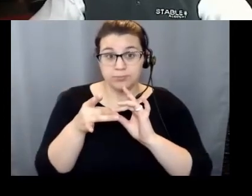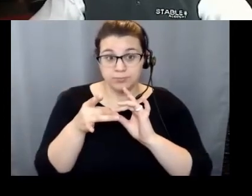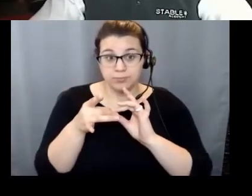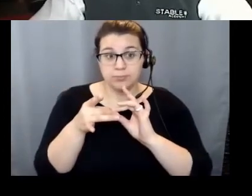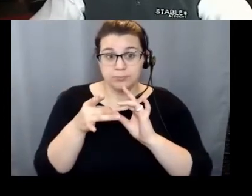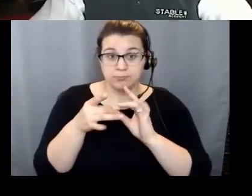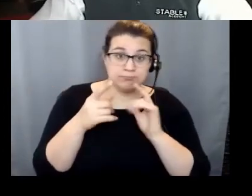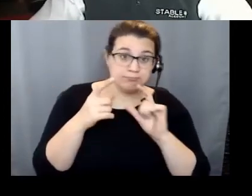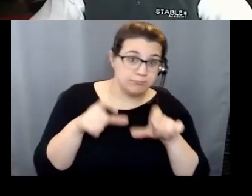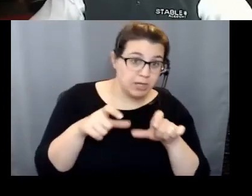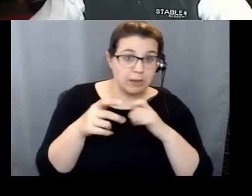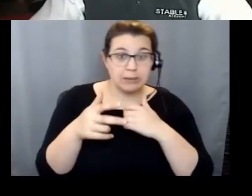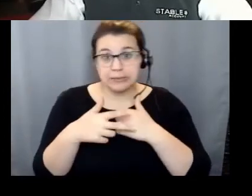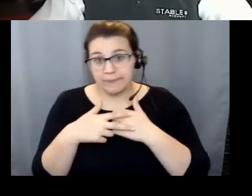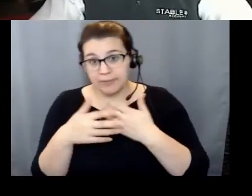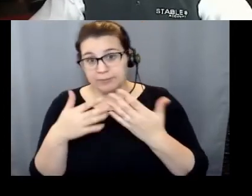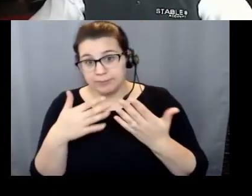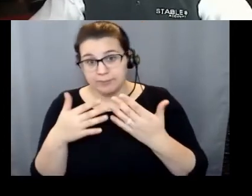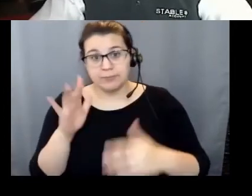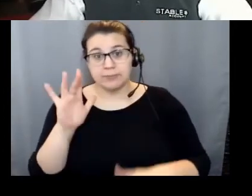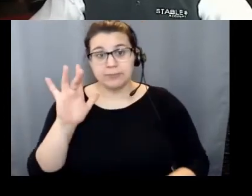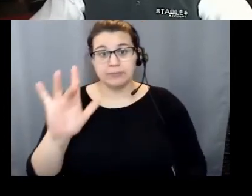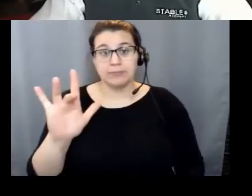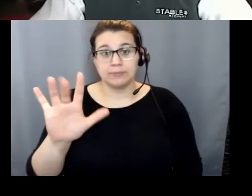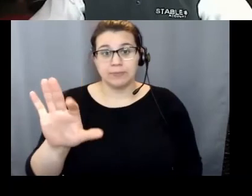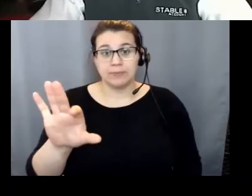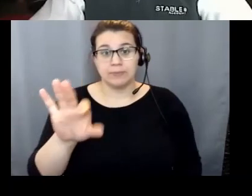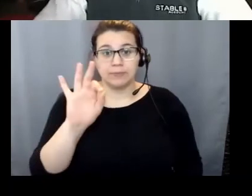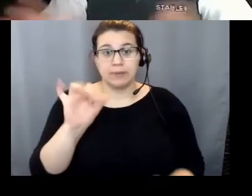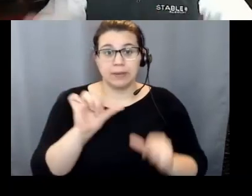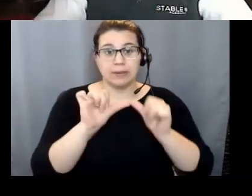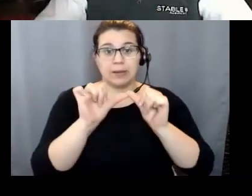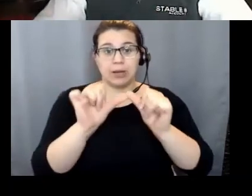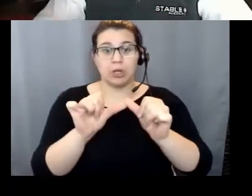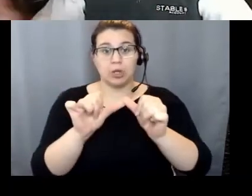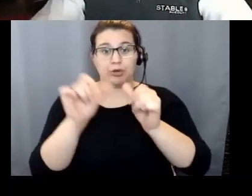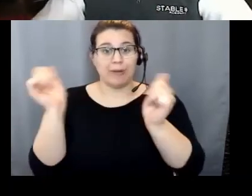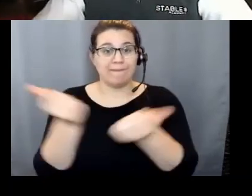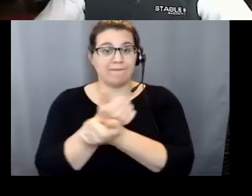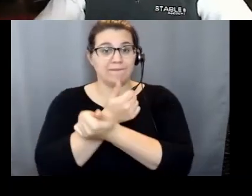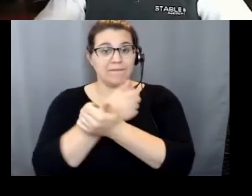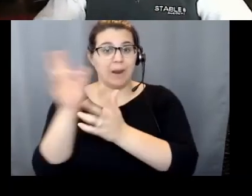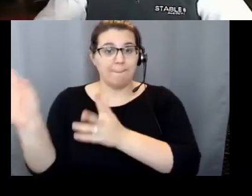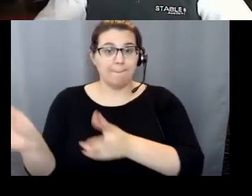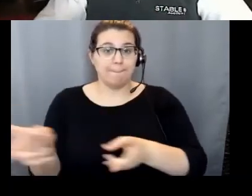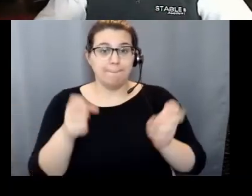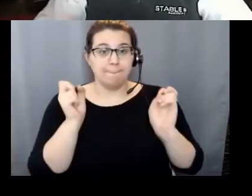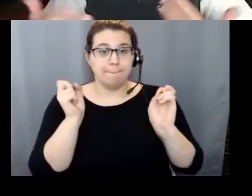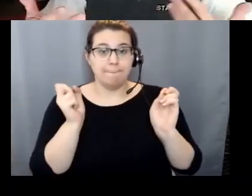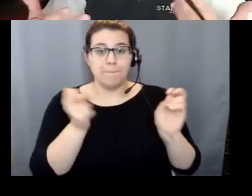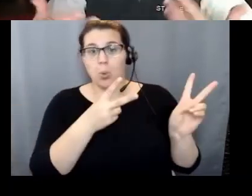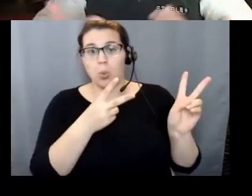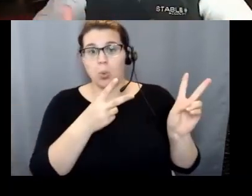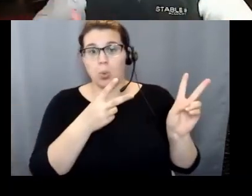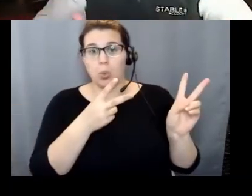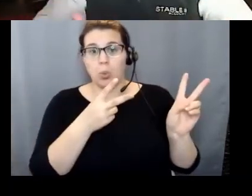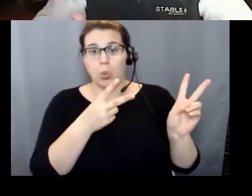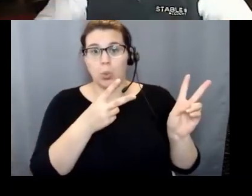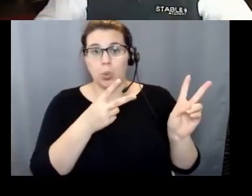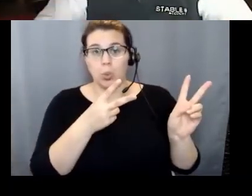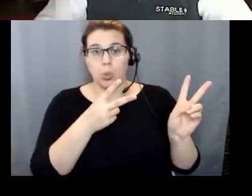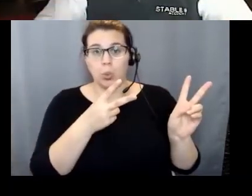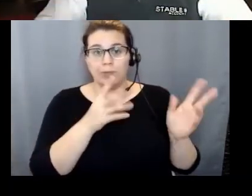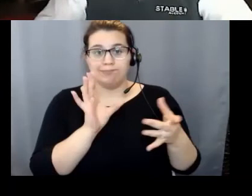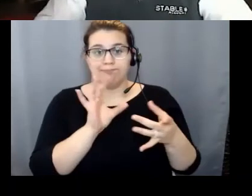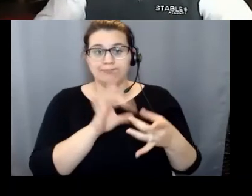savings account, hit continue, and voila, this does all the work for you in attaching that bank account and making it